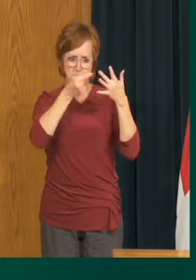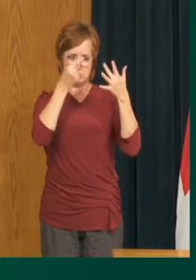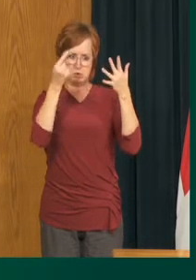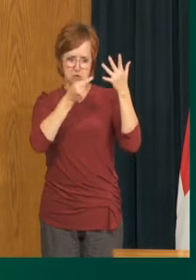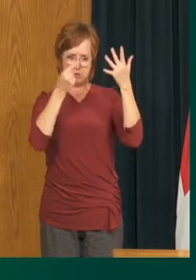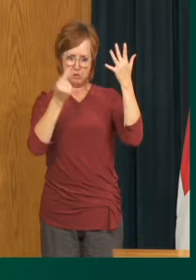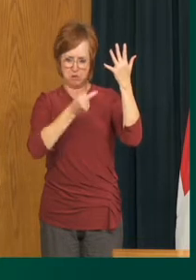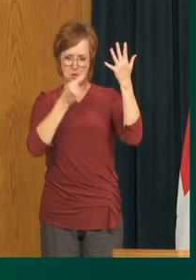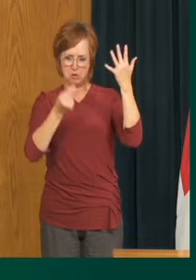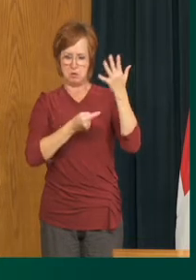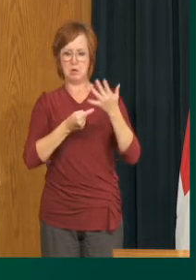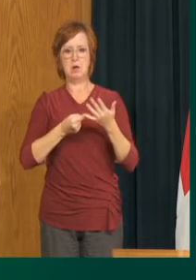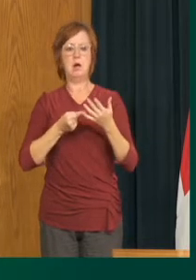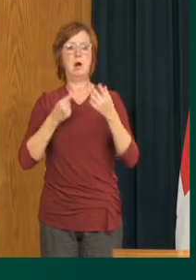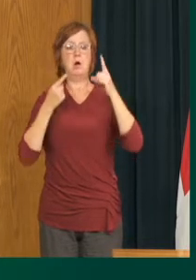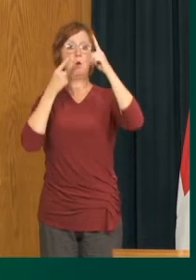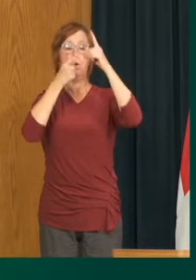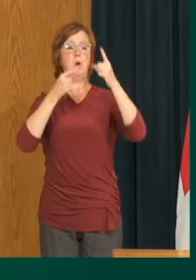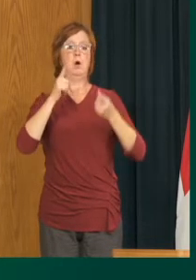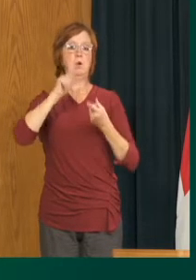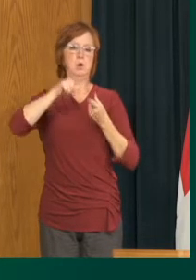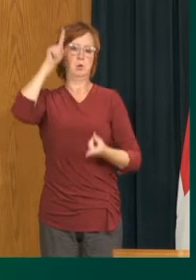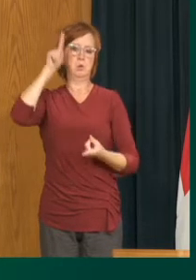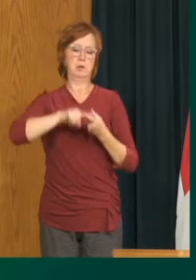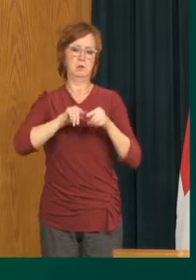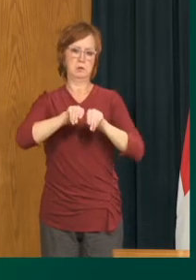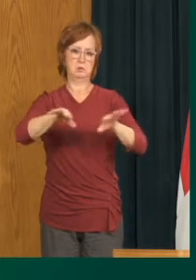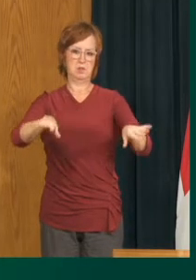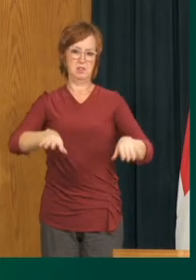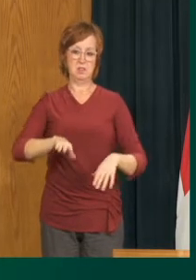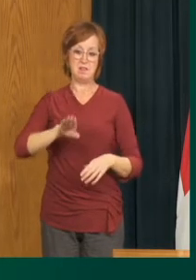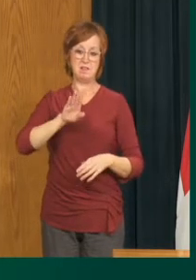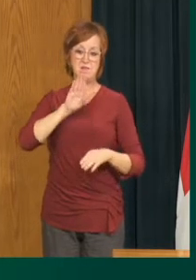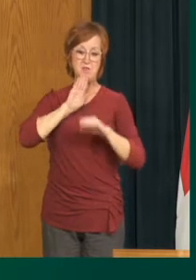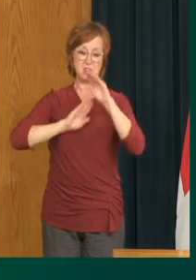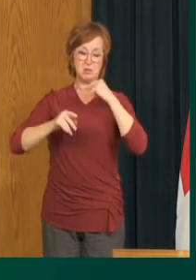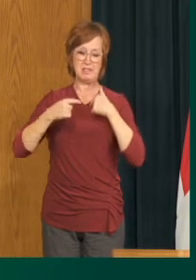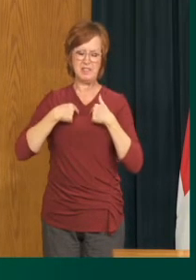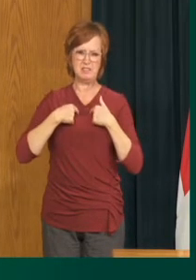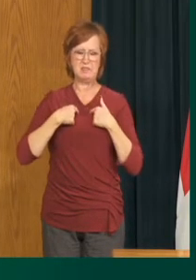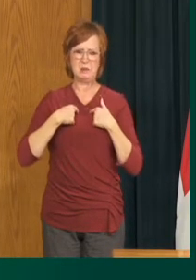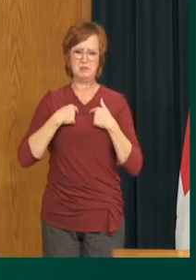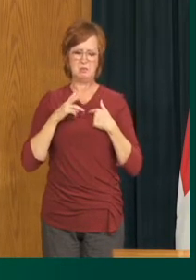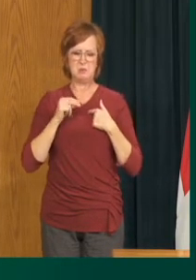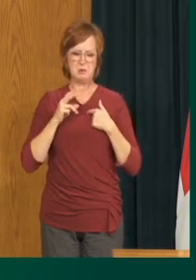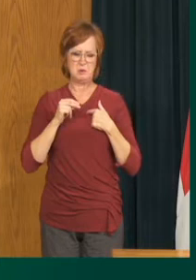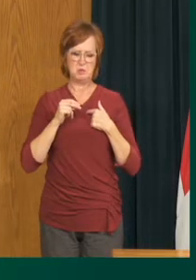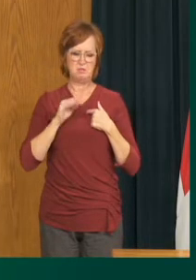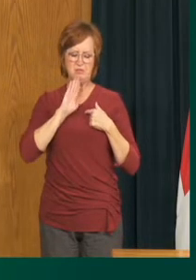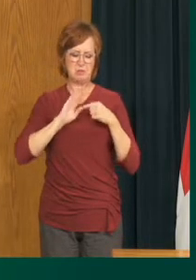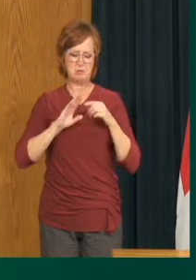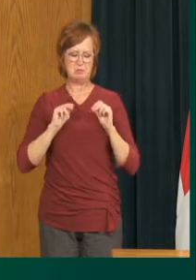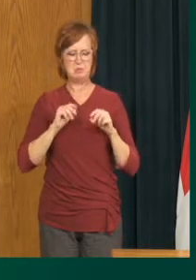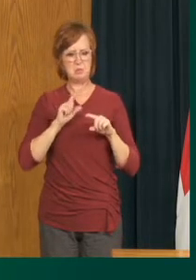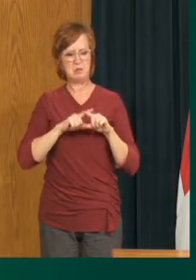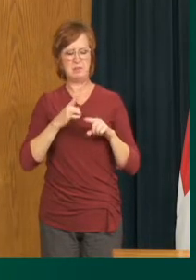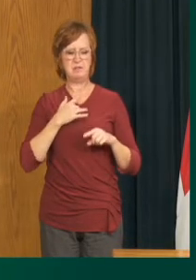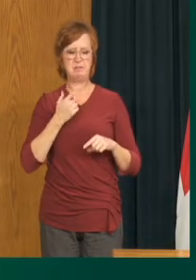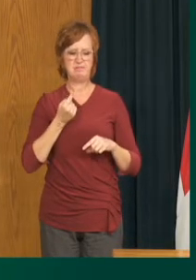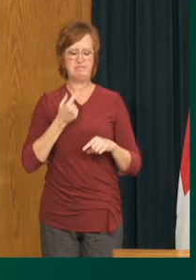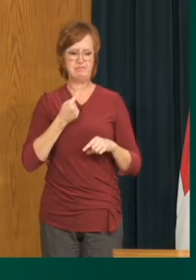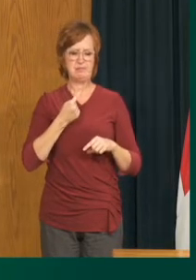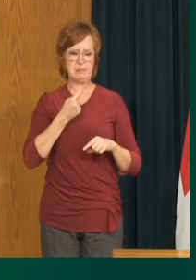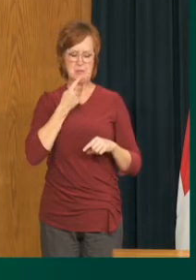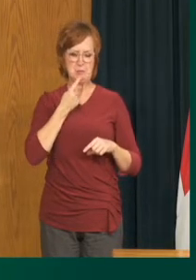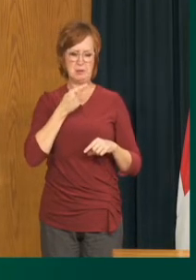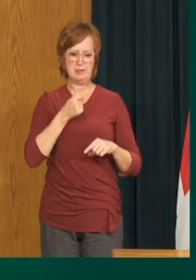yeah, they're not so much frustrating, but just a little disappointed. But this is. This is